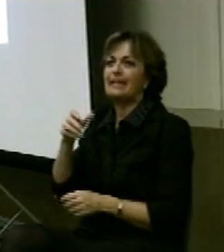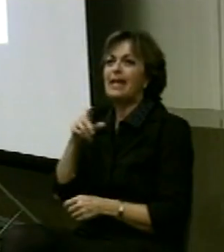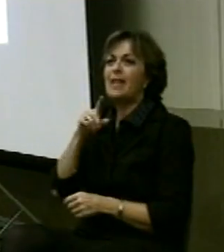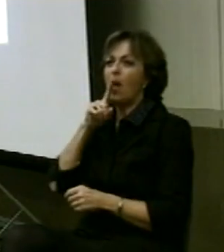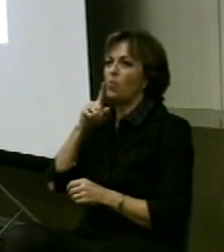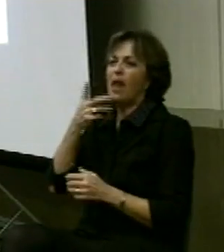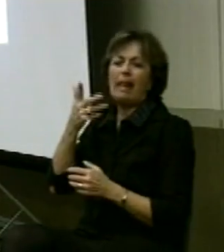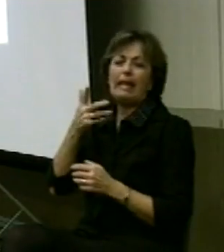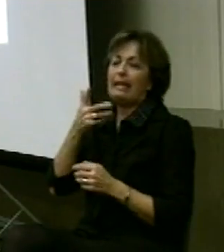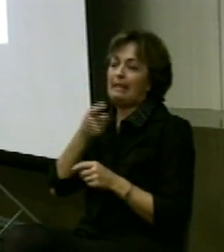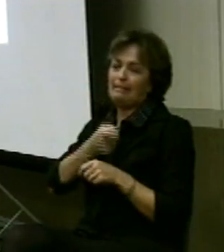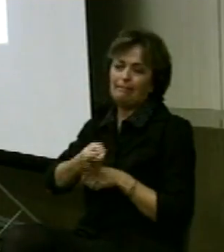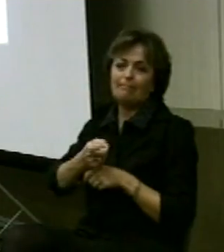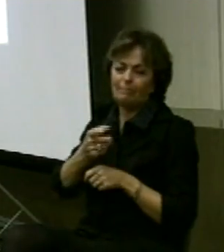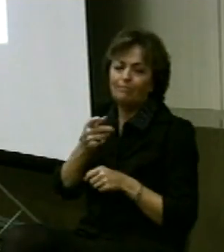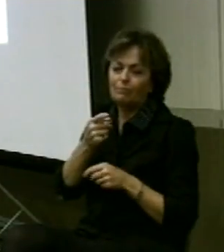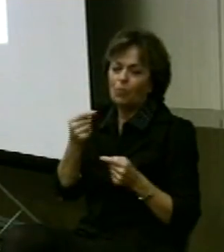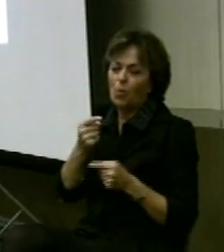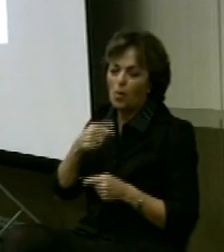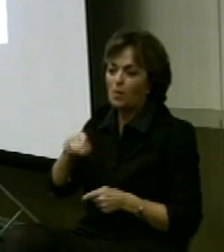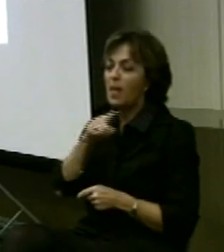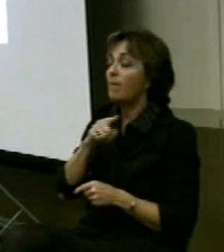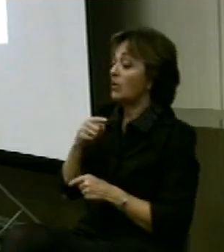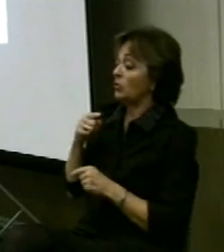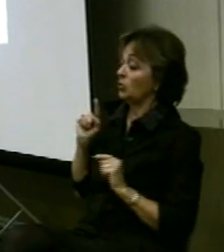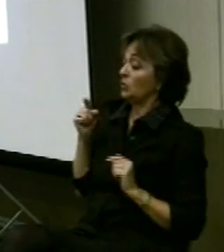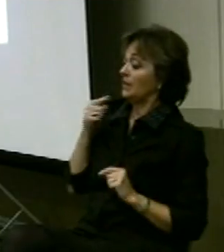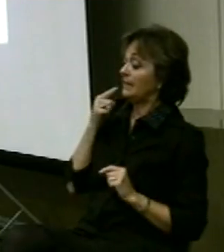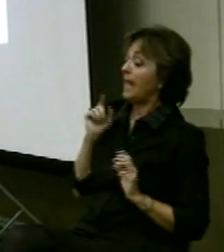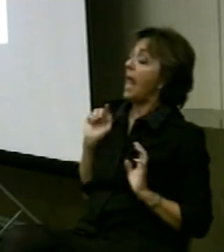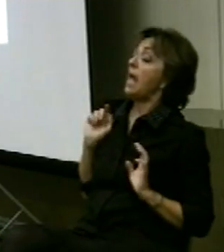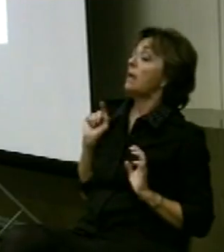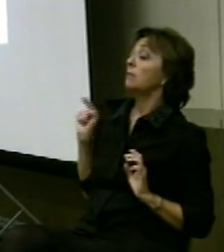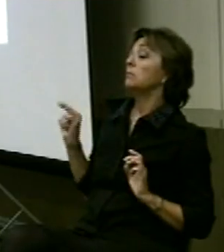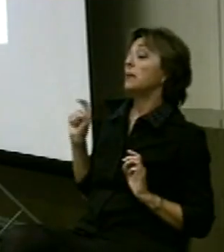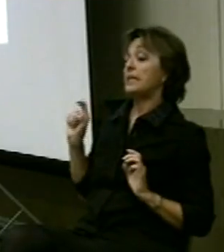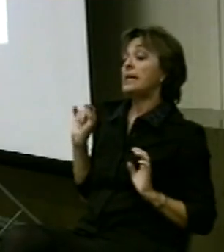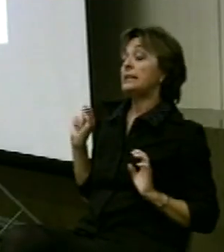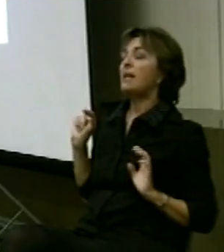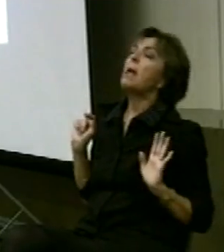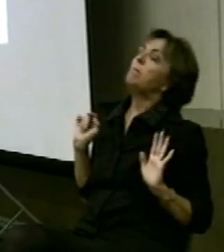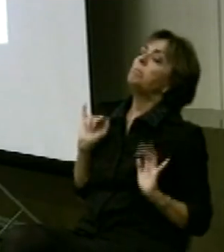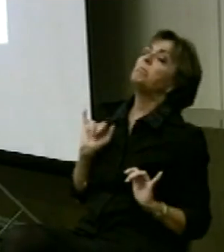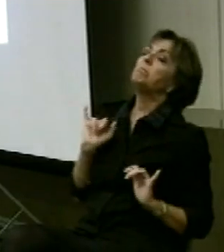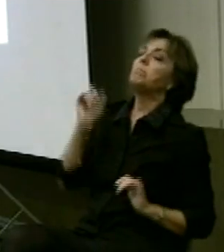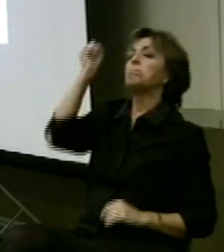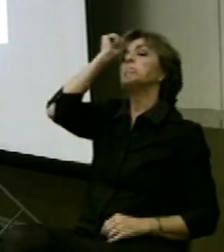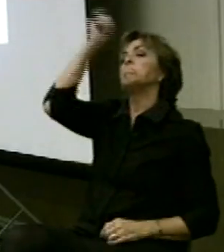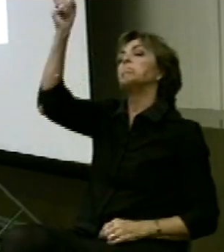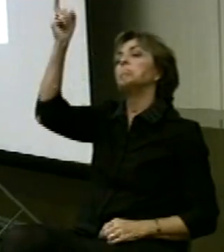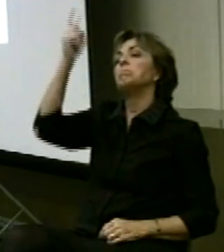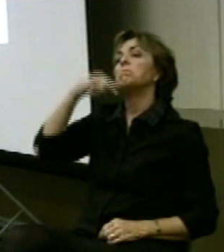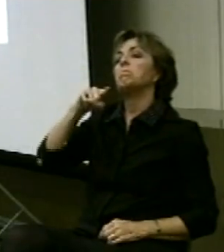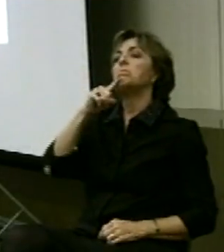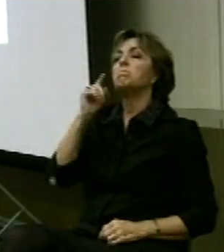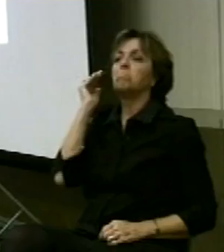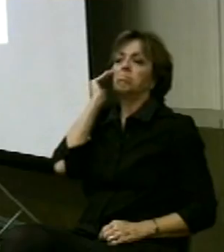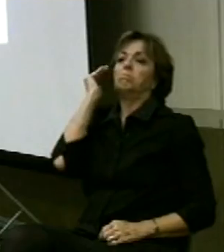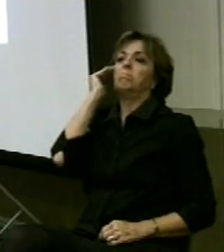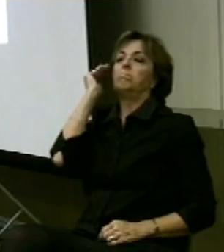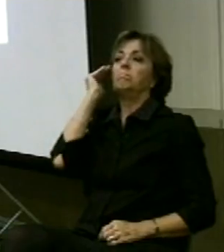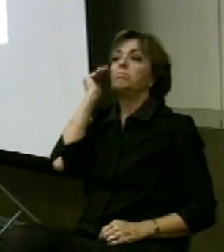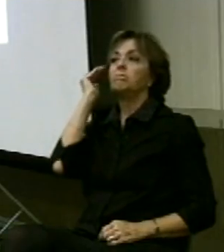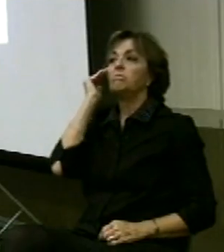them down. And if you just simply say, he or she needs it, they go like, yeah, they get it. The kids are aware enough that they